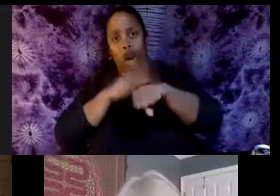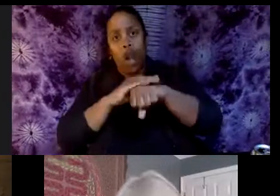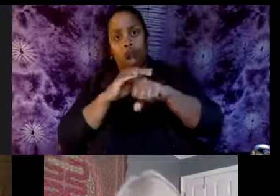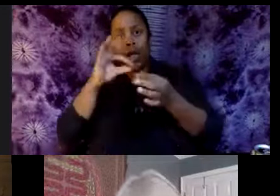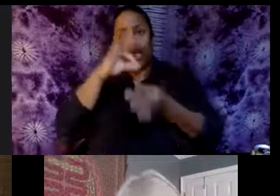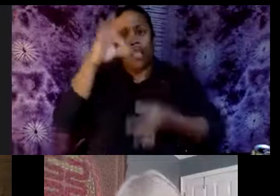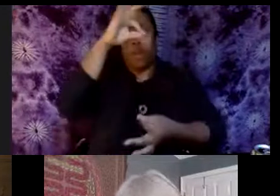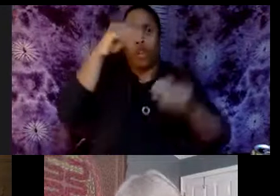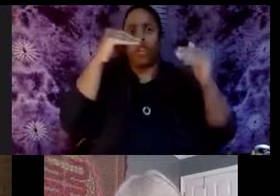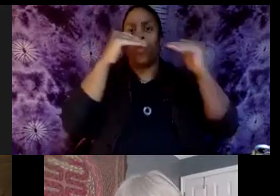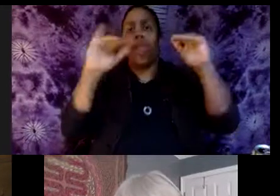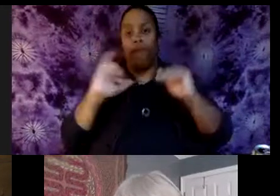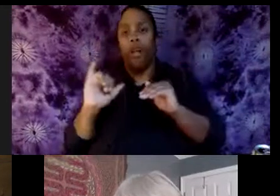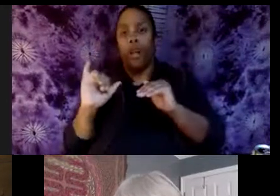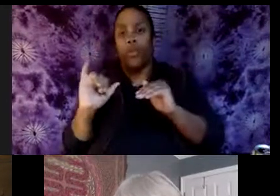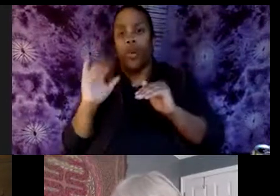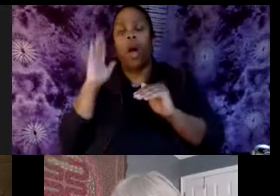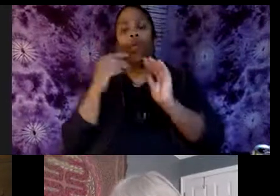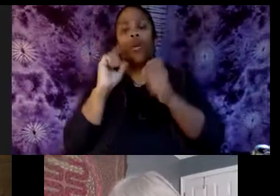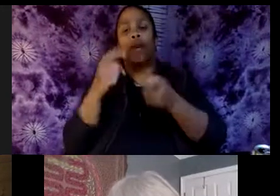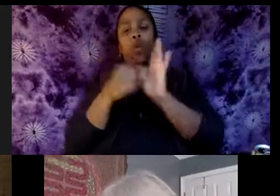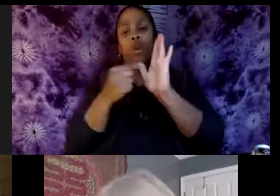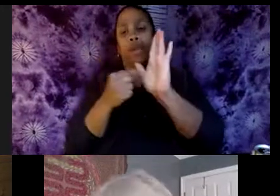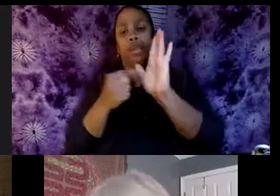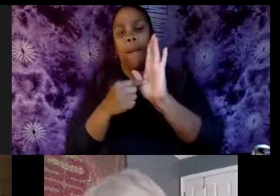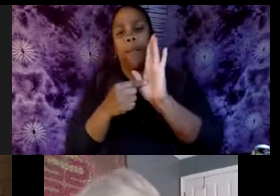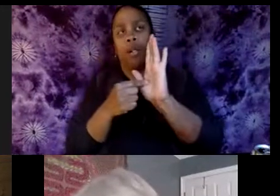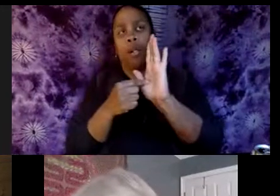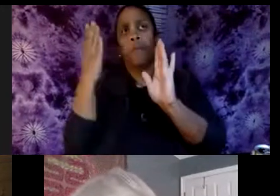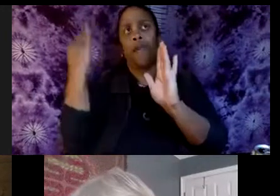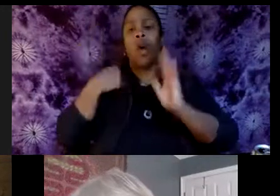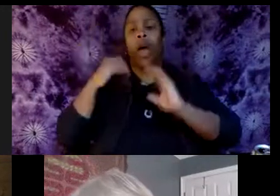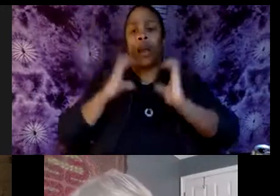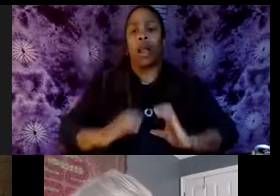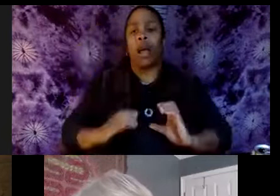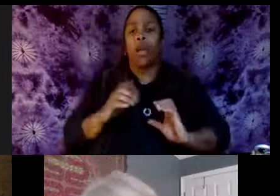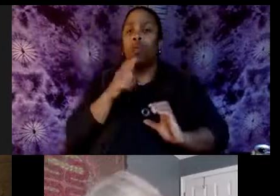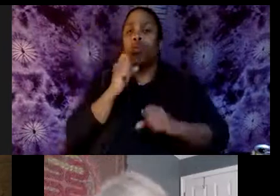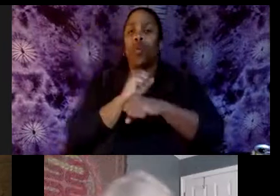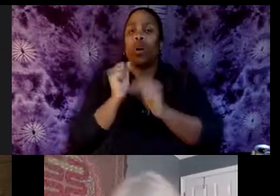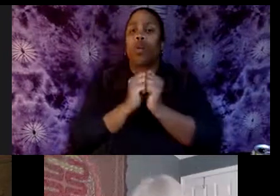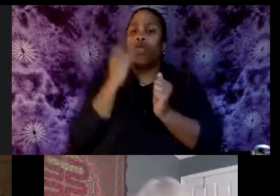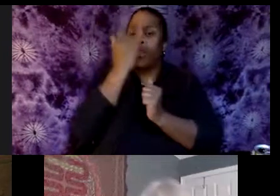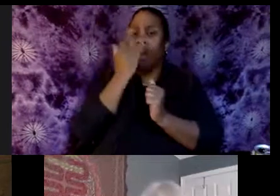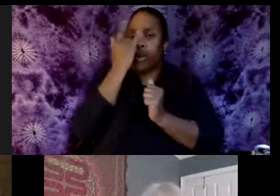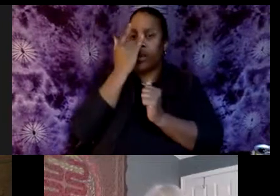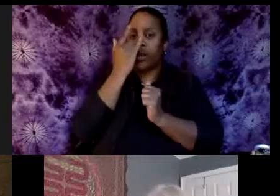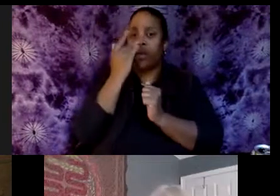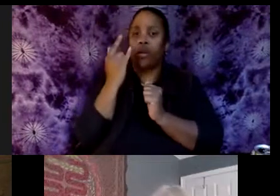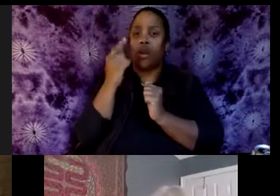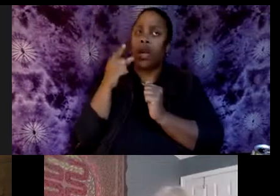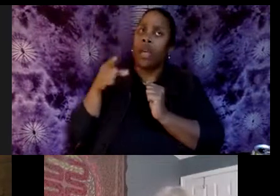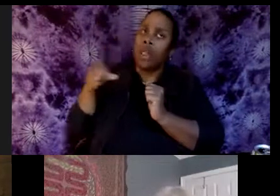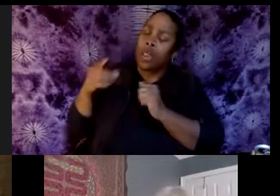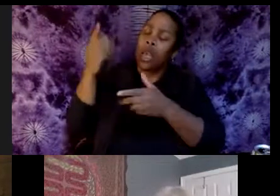shift. And let me just give you a sense of how powerful that can be. I had a client that was working with a narcissist that was constantly harassing